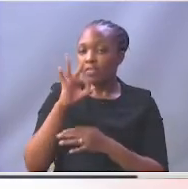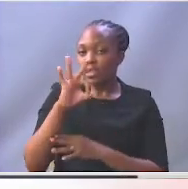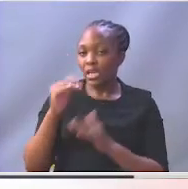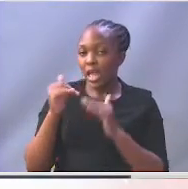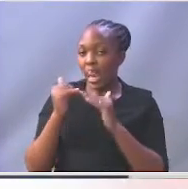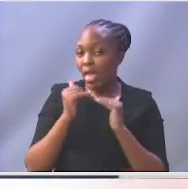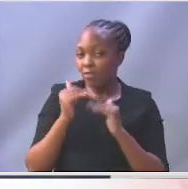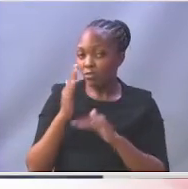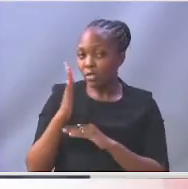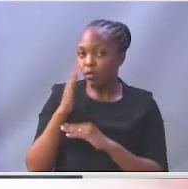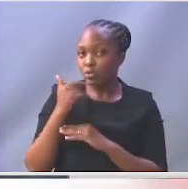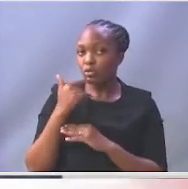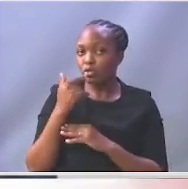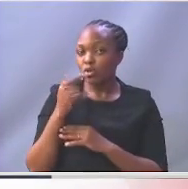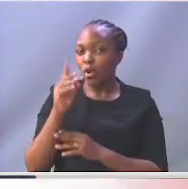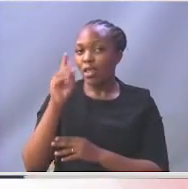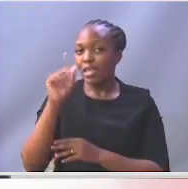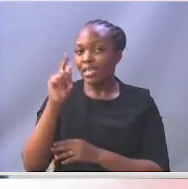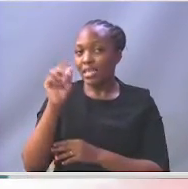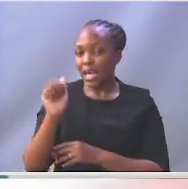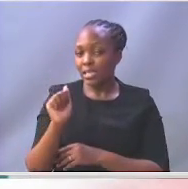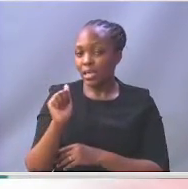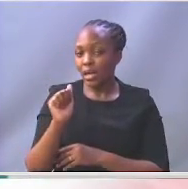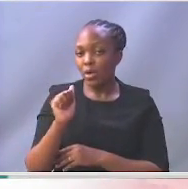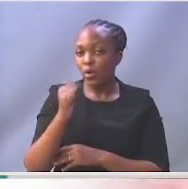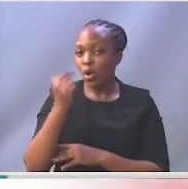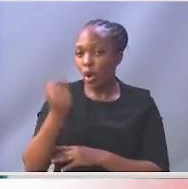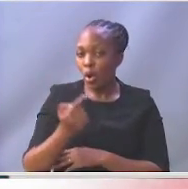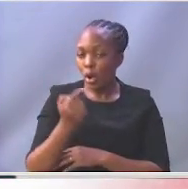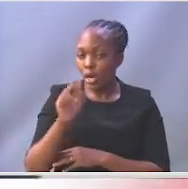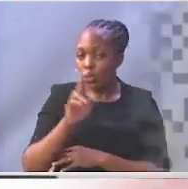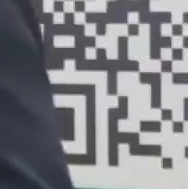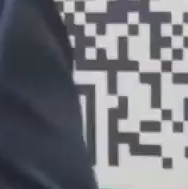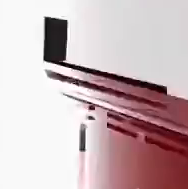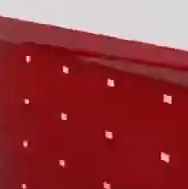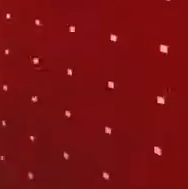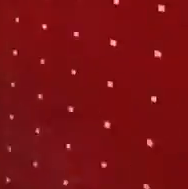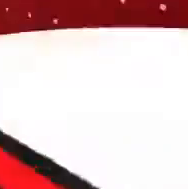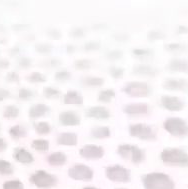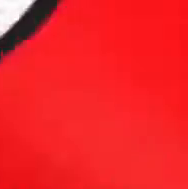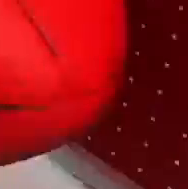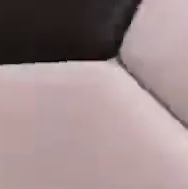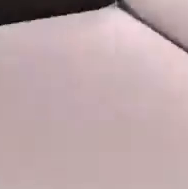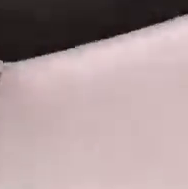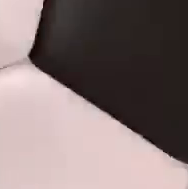you can be sure that the data will only used for the purpose of what it is meant